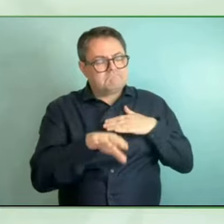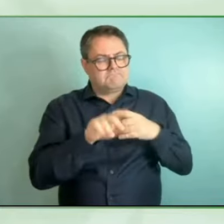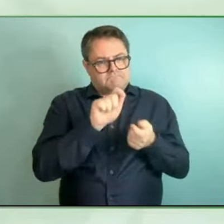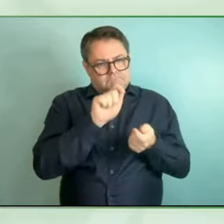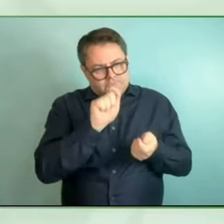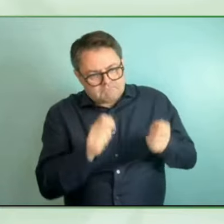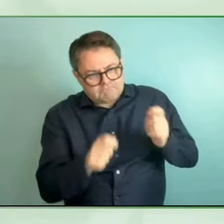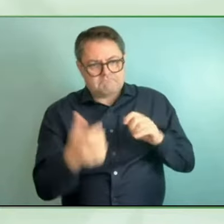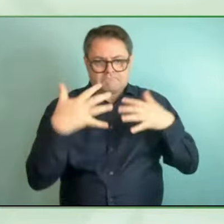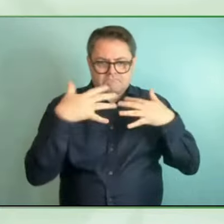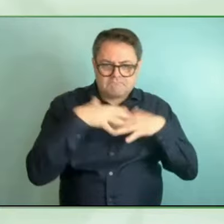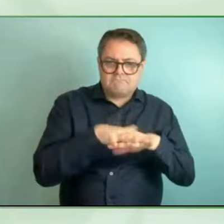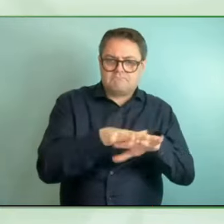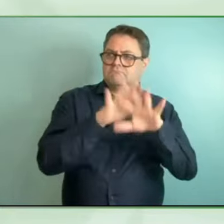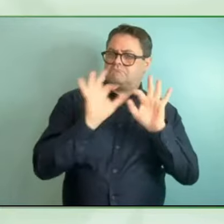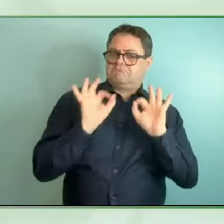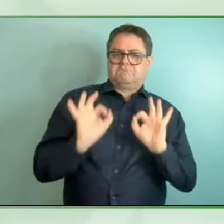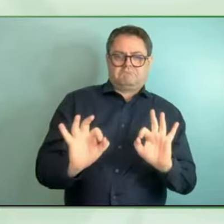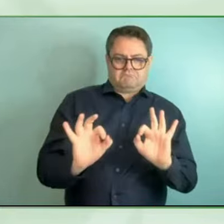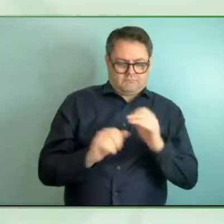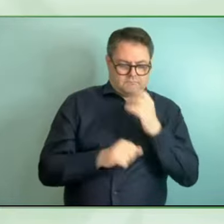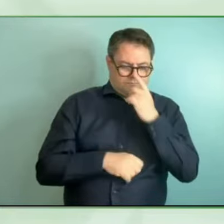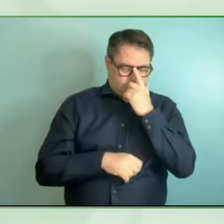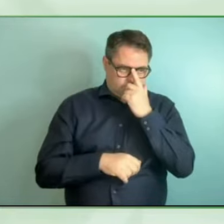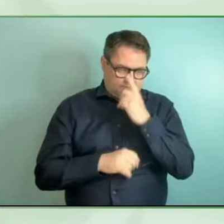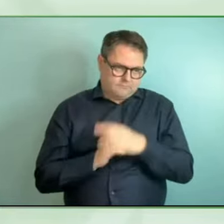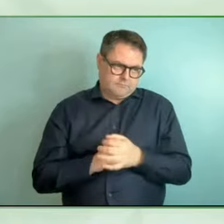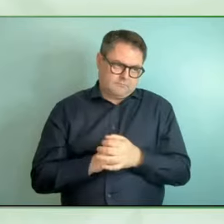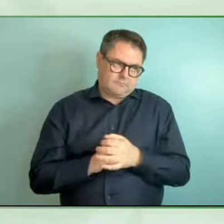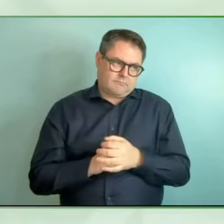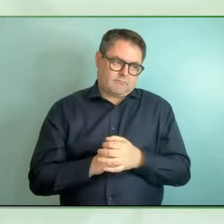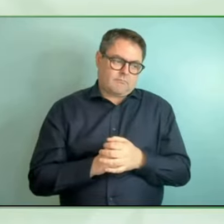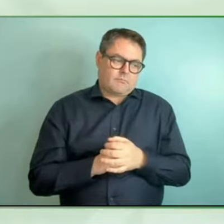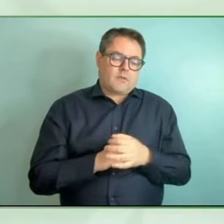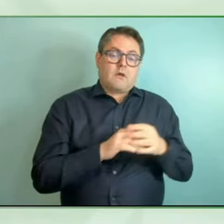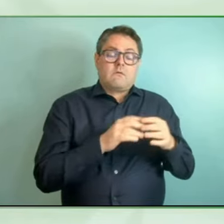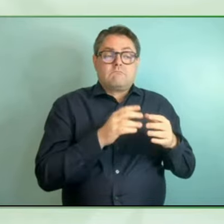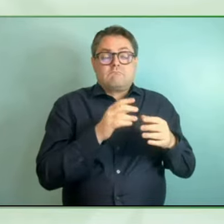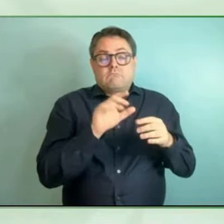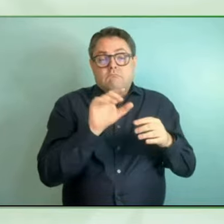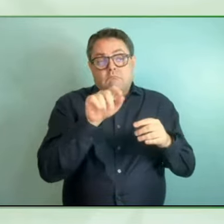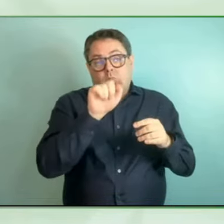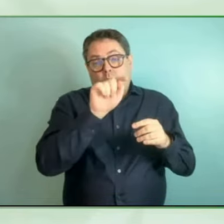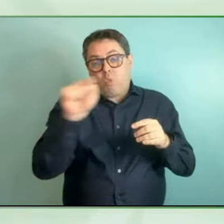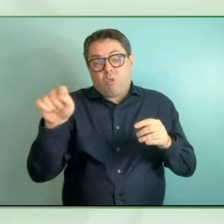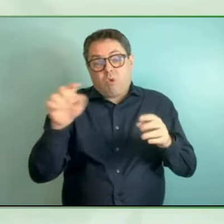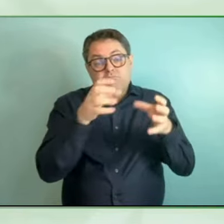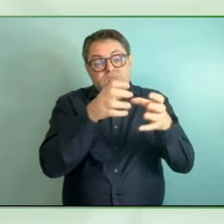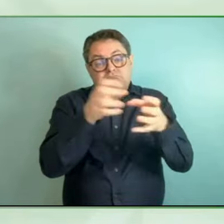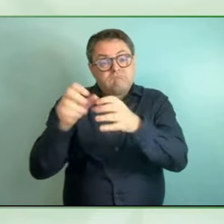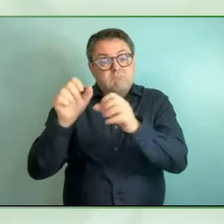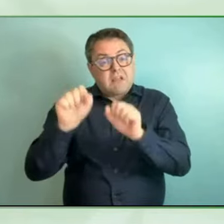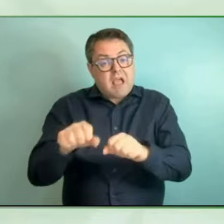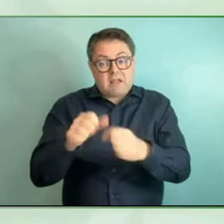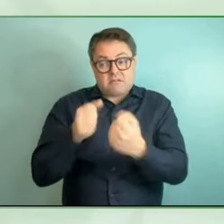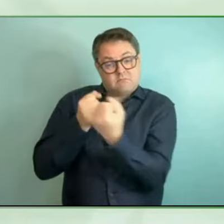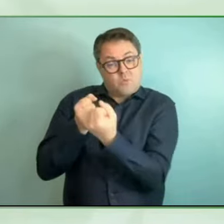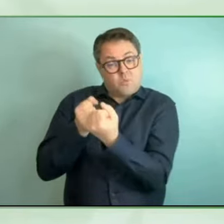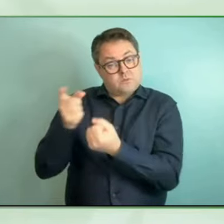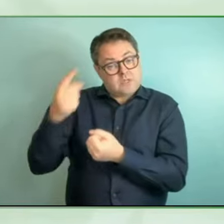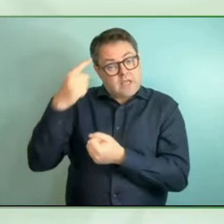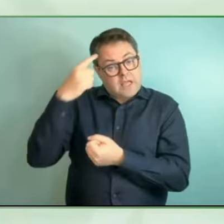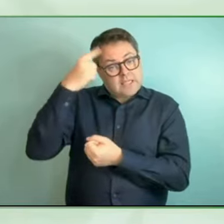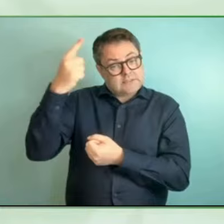universities, academic. Well, other organizations can also sign it to support this idea, and it's the same